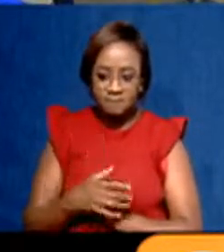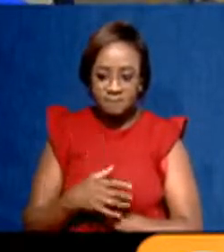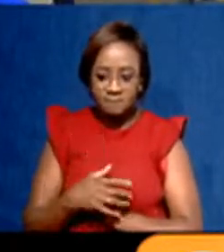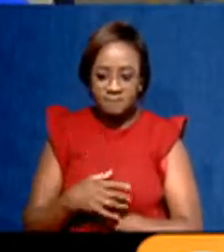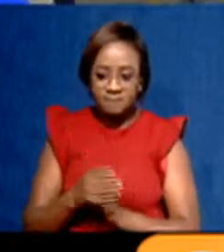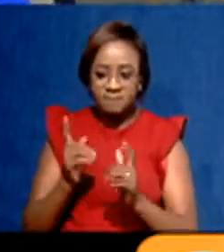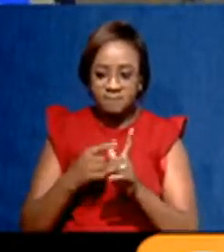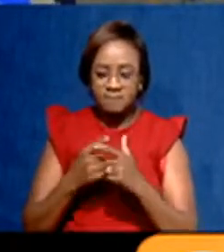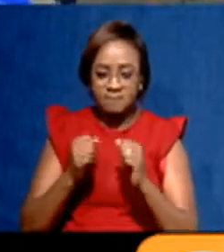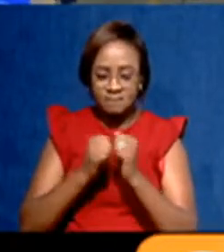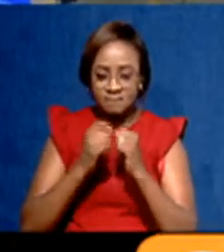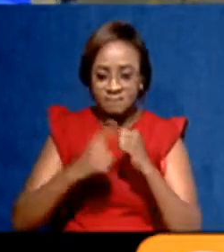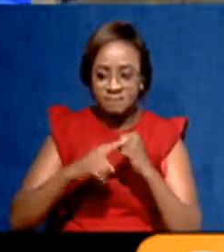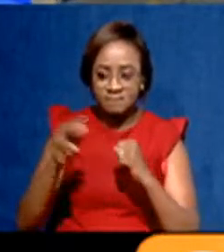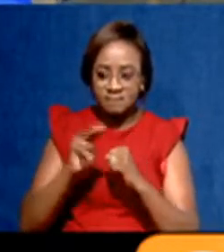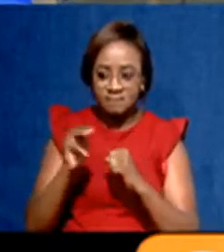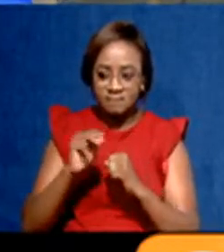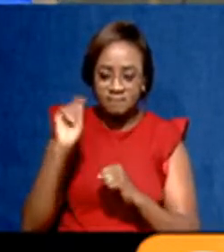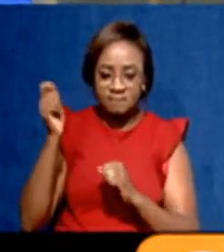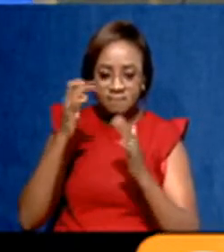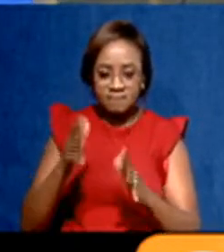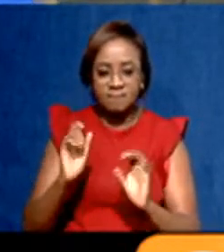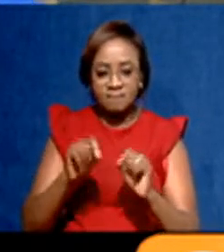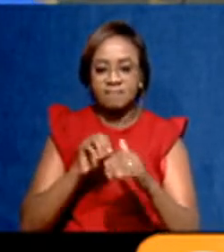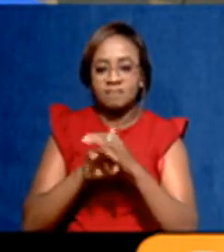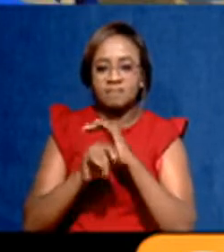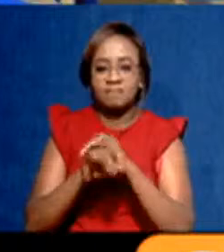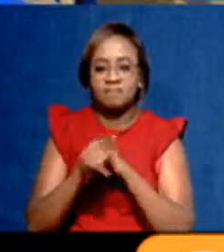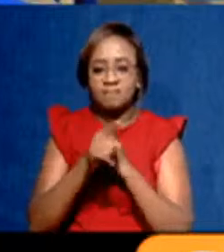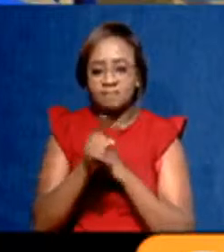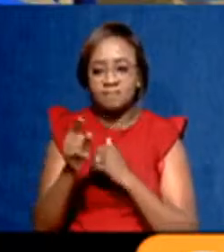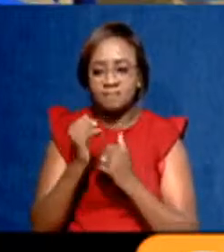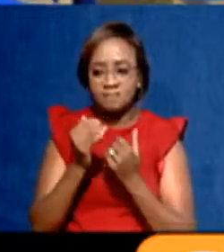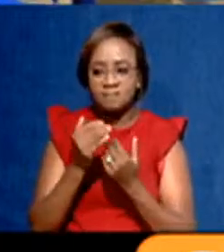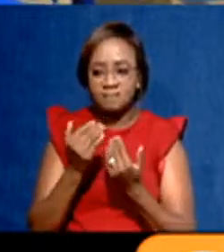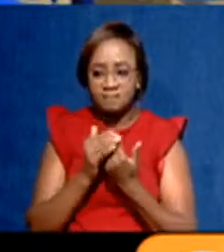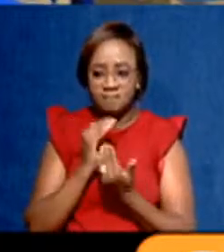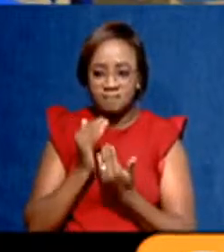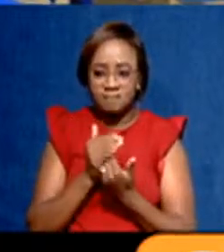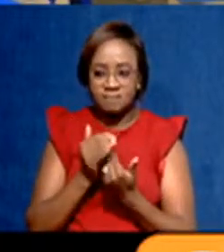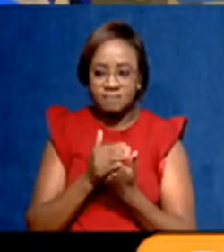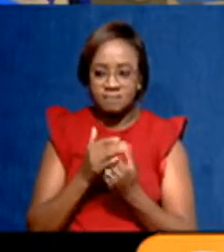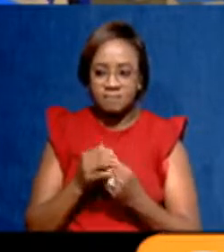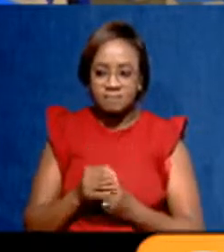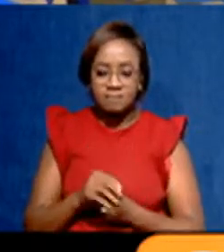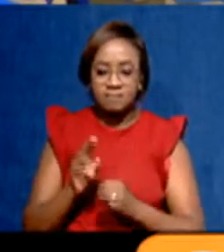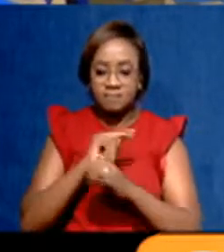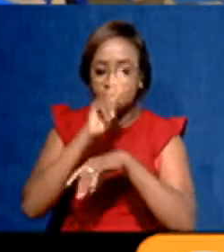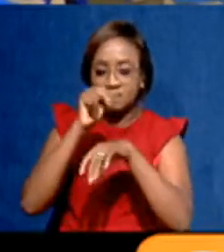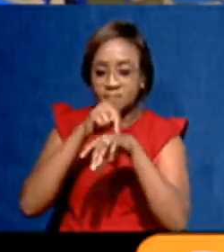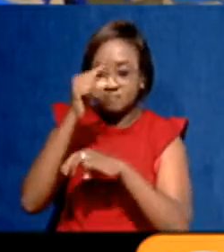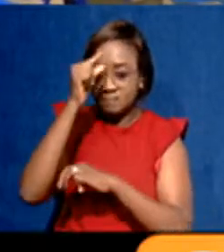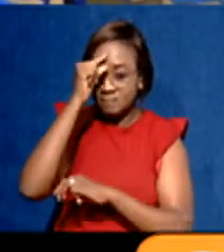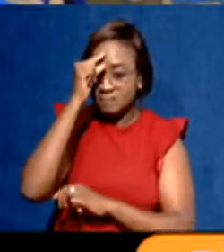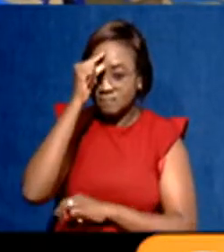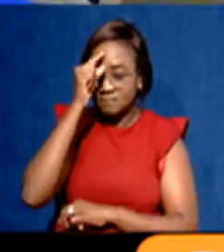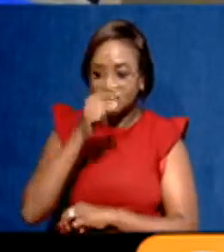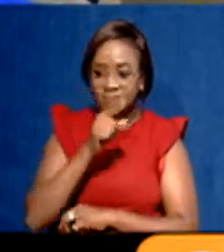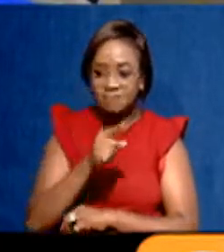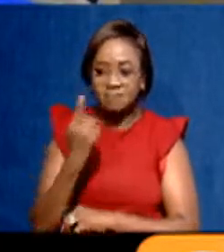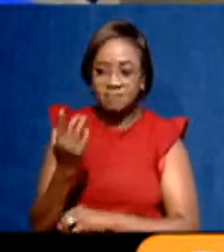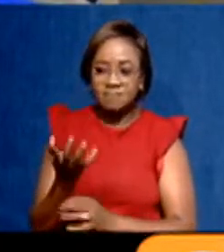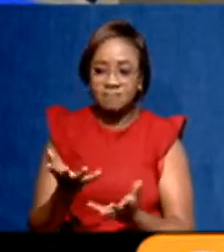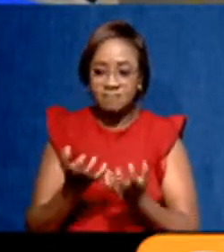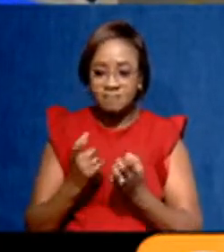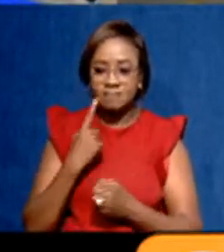16 million Kenyans would have Kang'ata care benefits countrywide. National government retains about